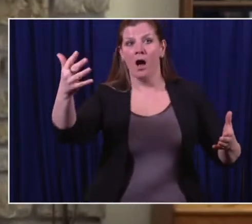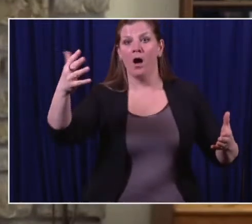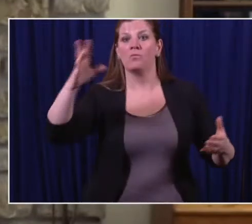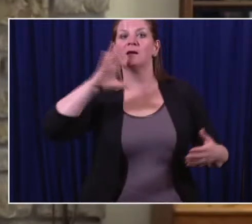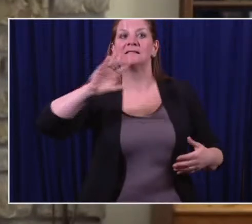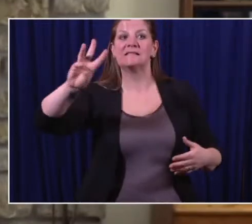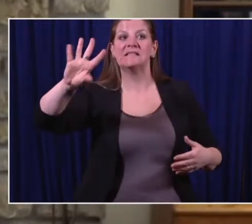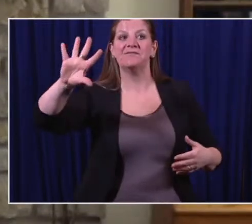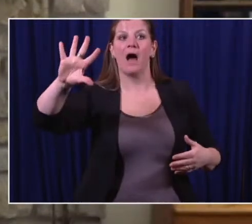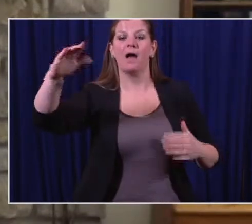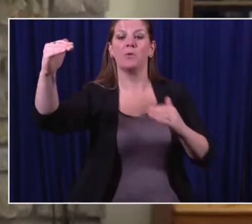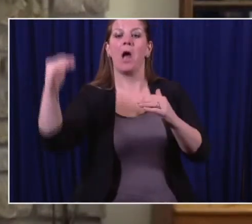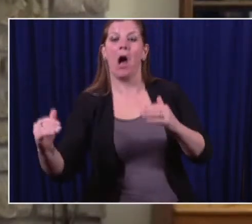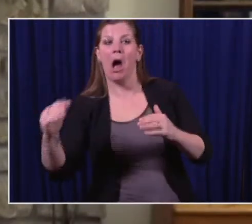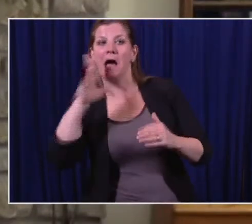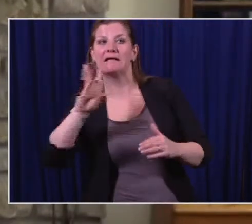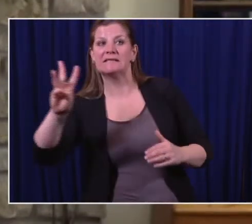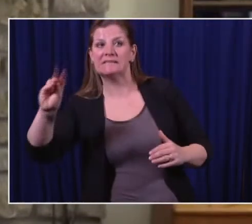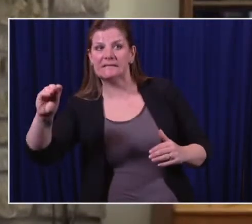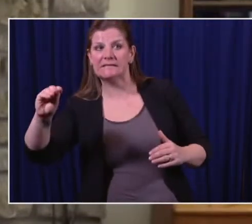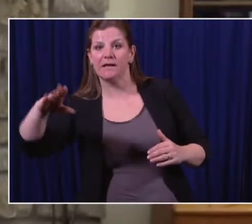to 60.